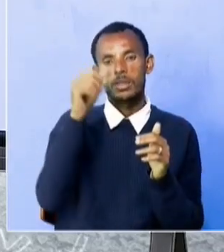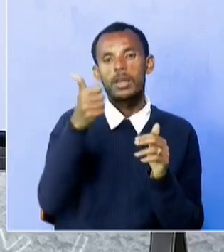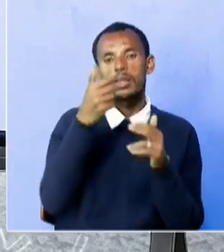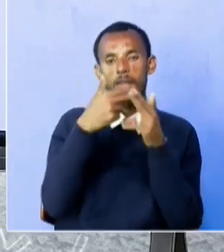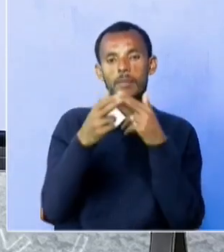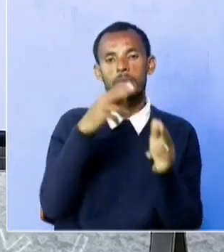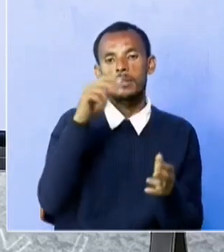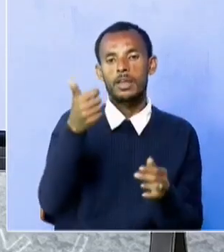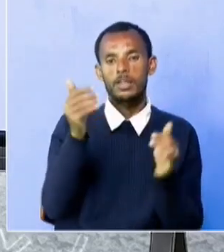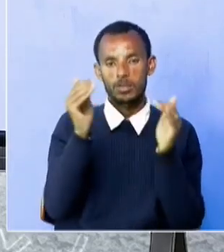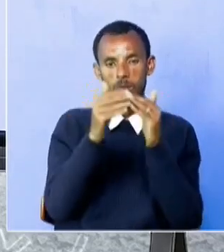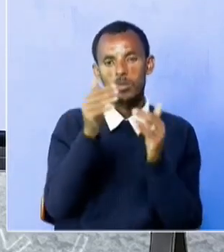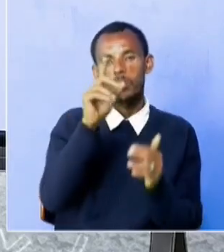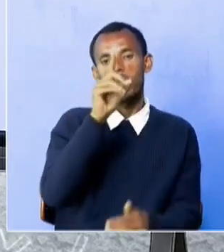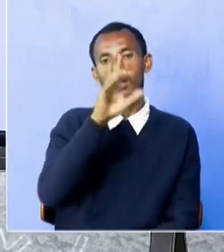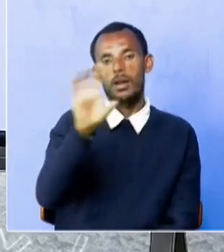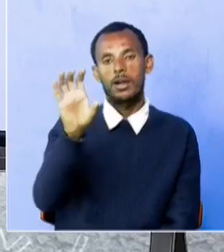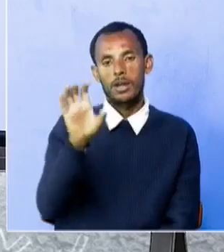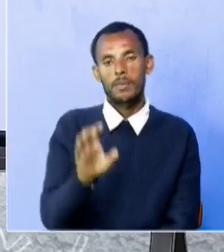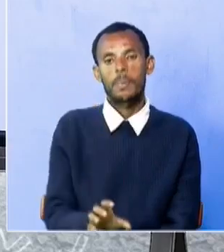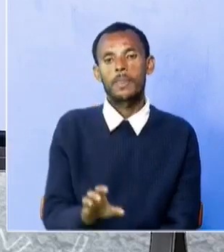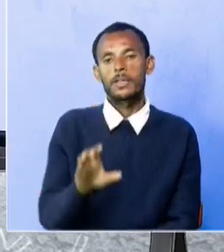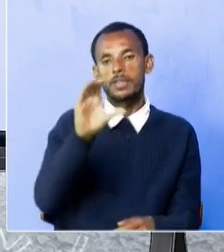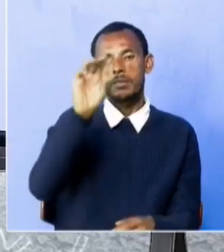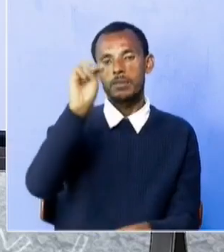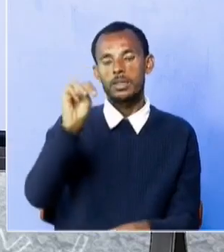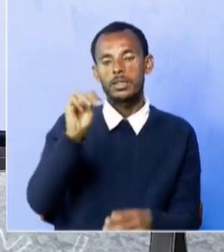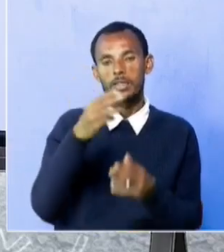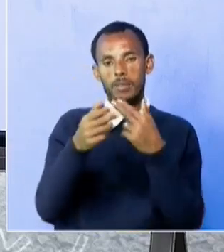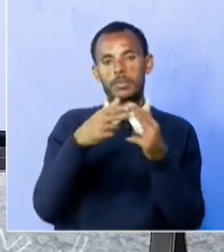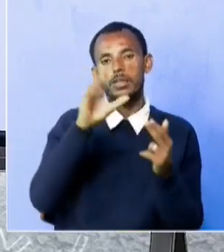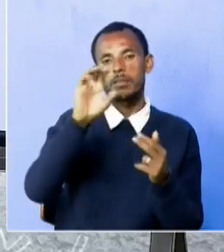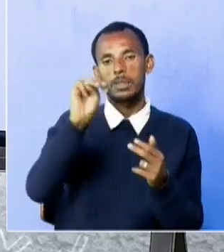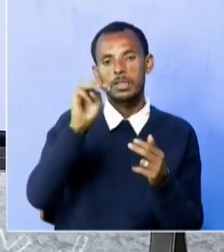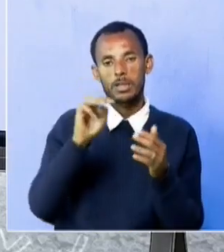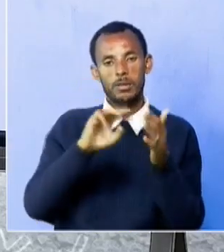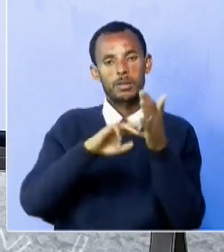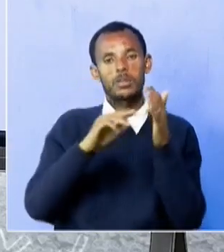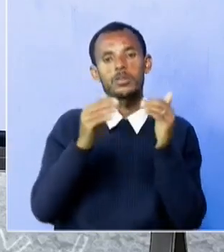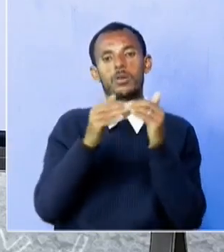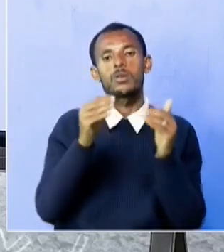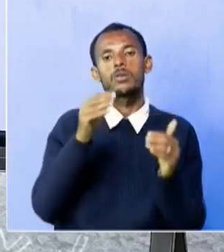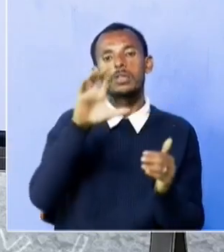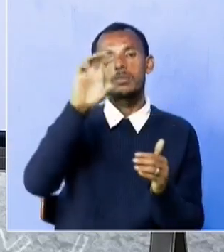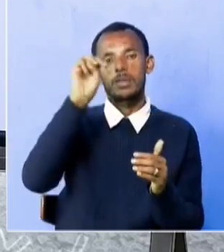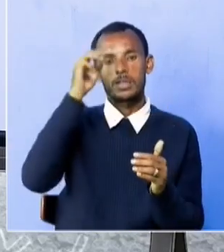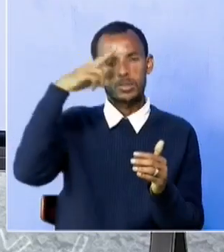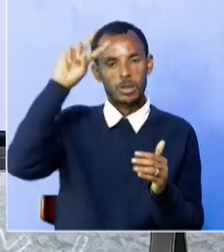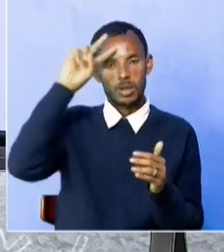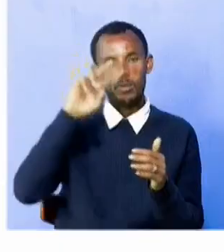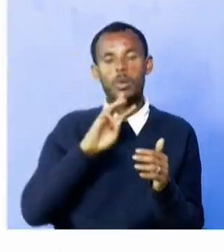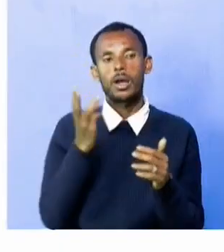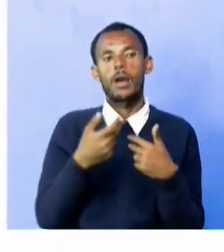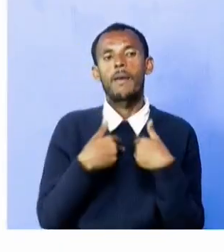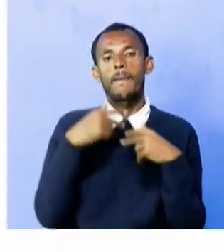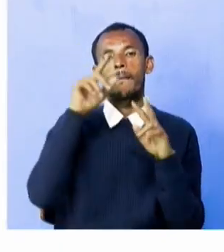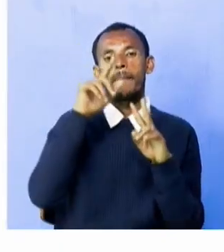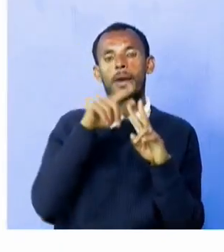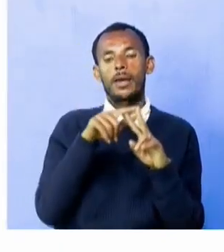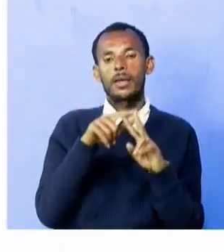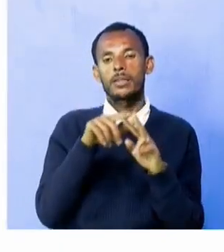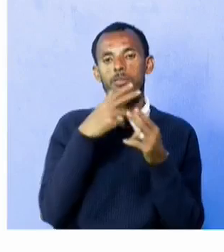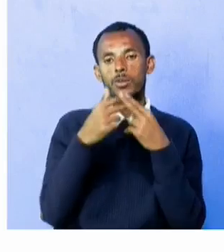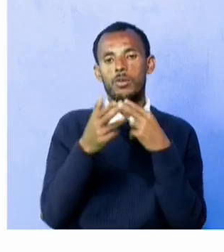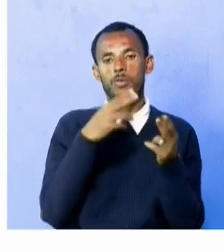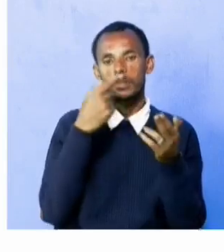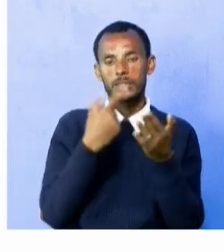10 times 10 is 100. And centimeter by centimeter is centimeter square. So we have pi. So the product